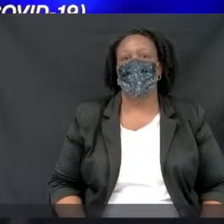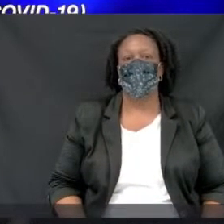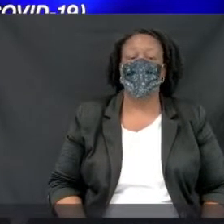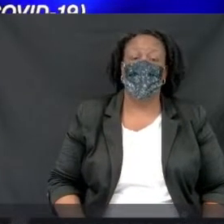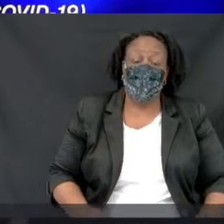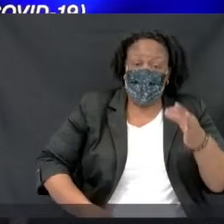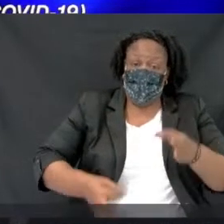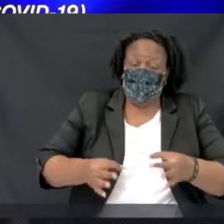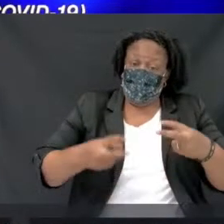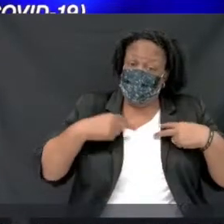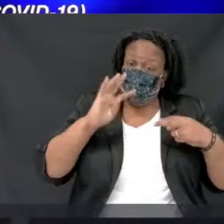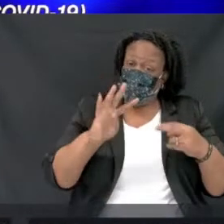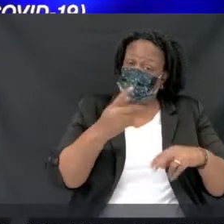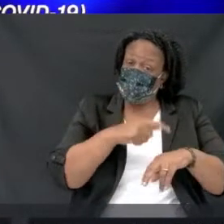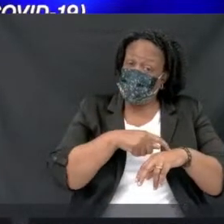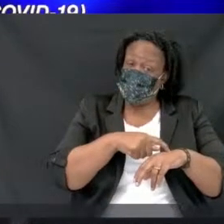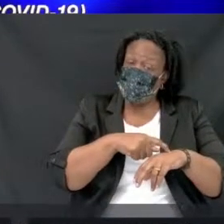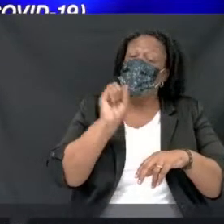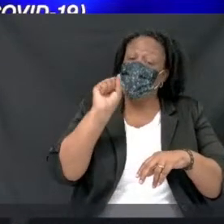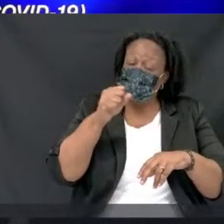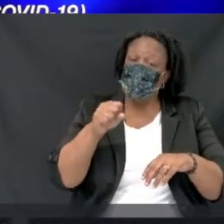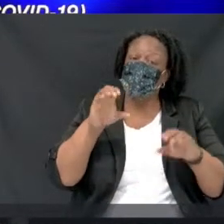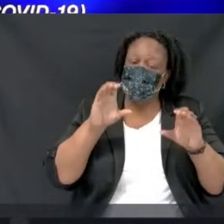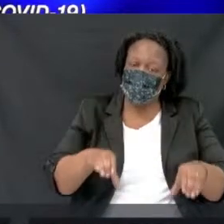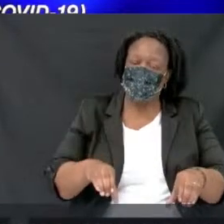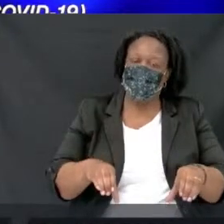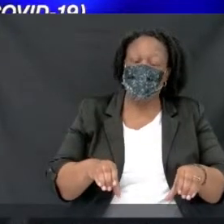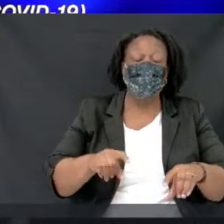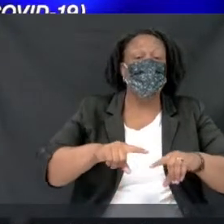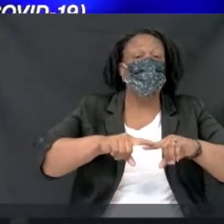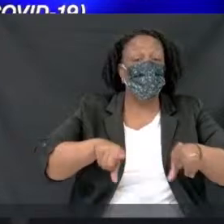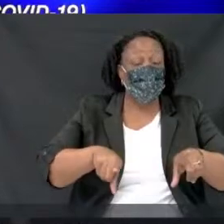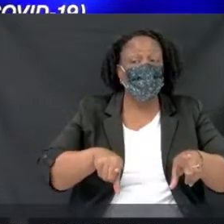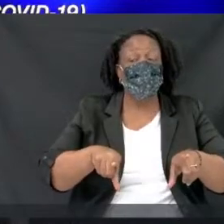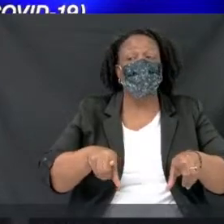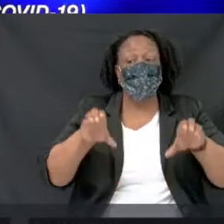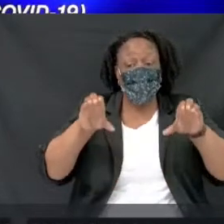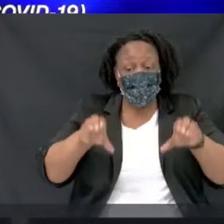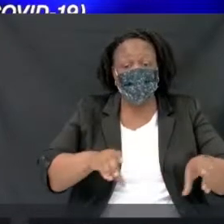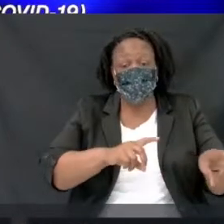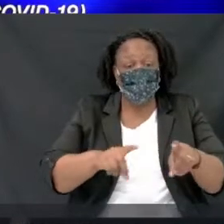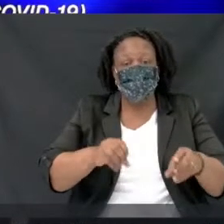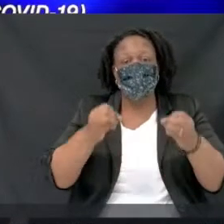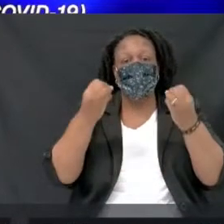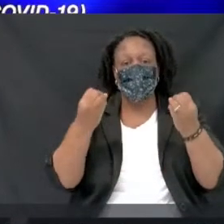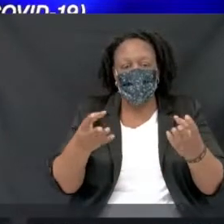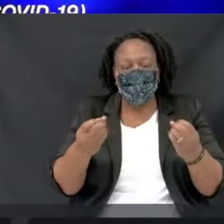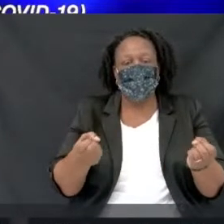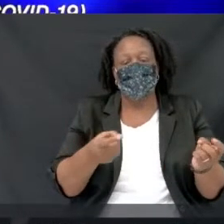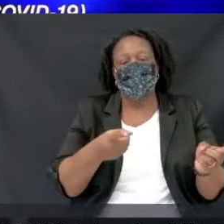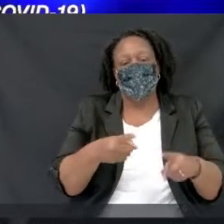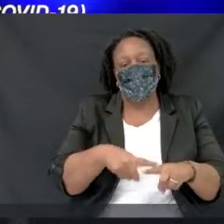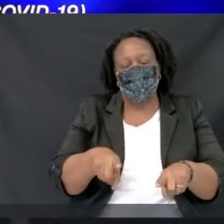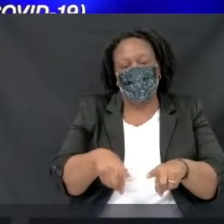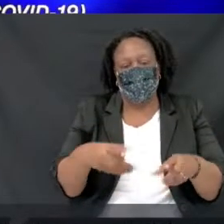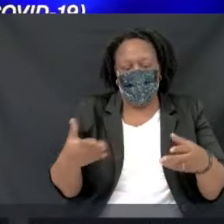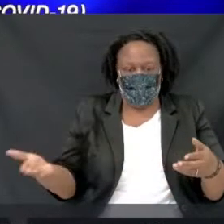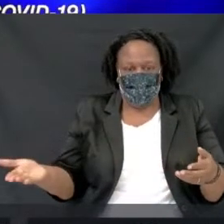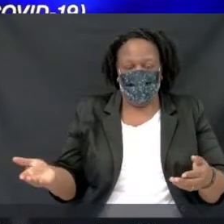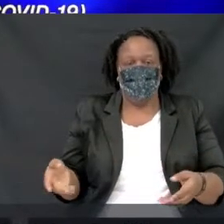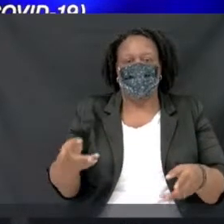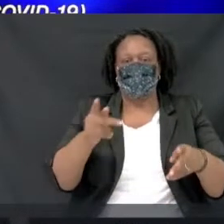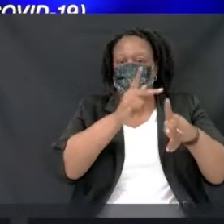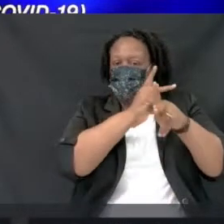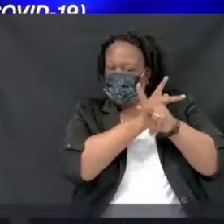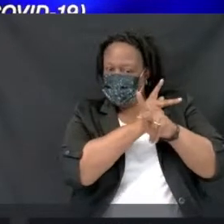yes. But we are not helpless. We can do a lot to decrease the impact of the fourth wave, even if we cannot avoid